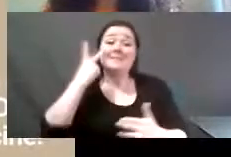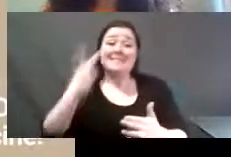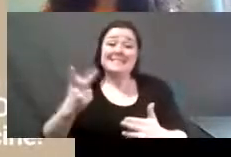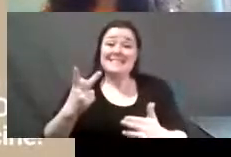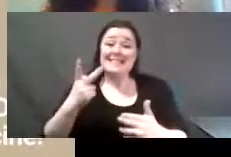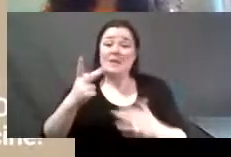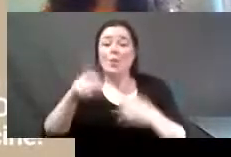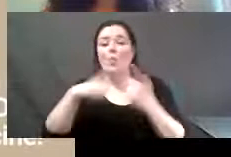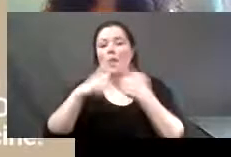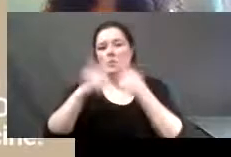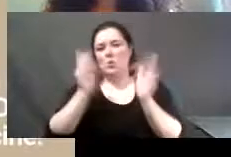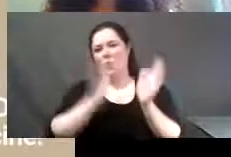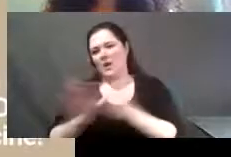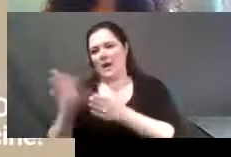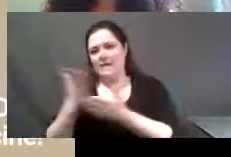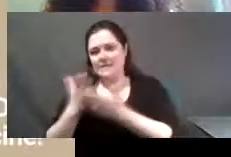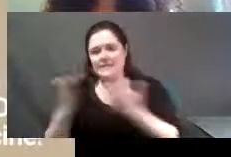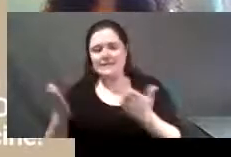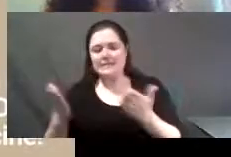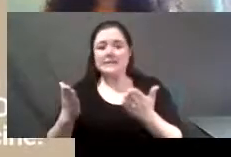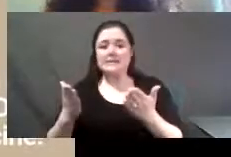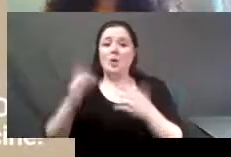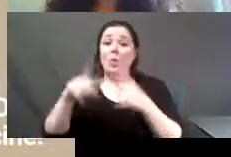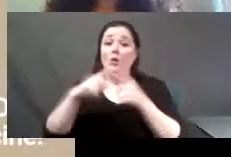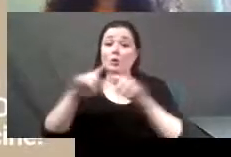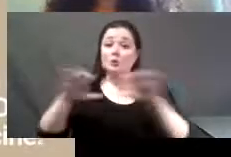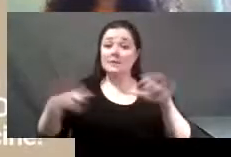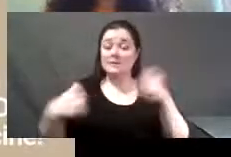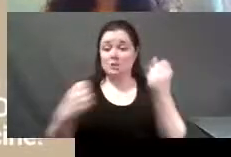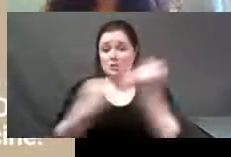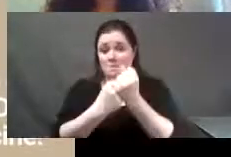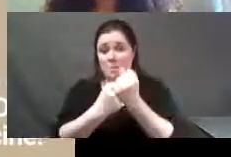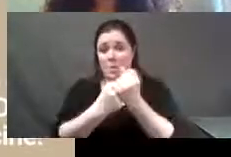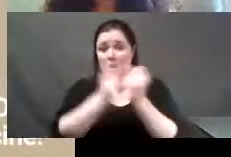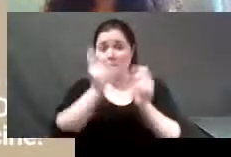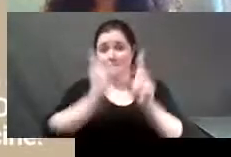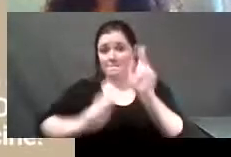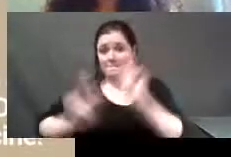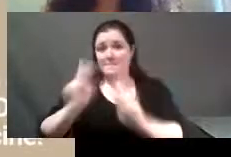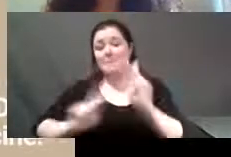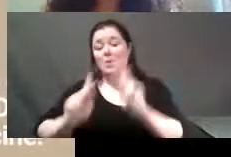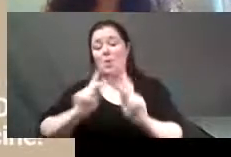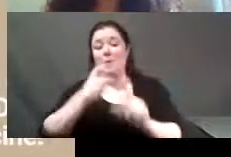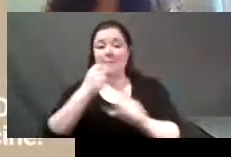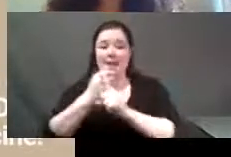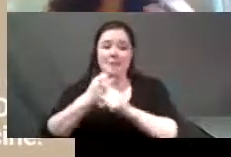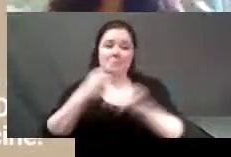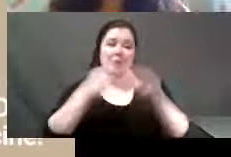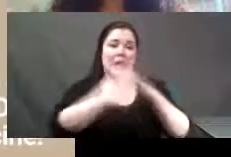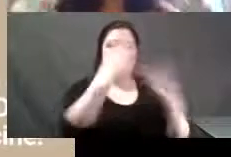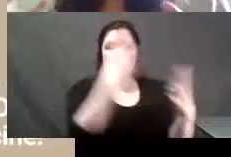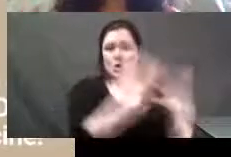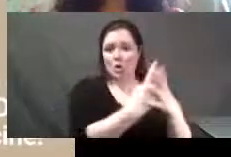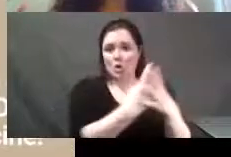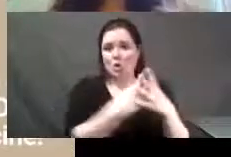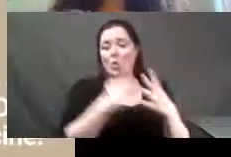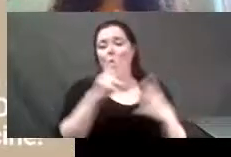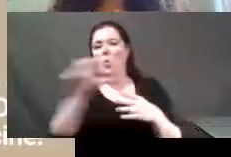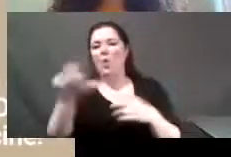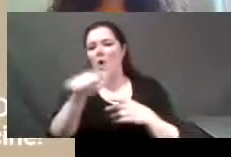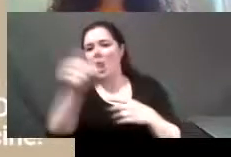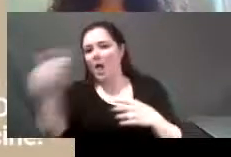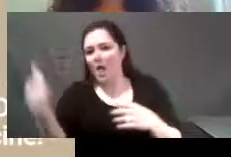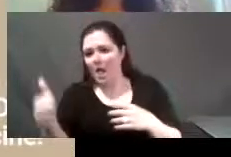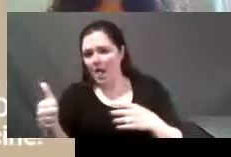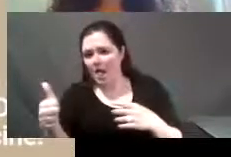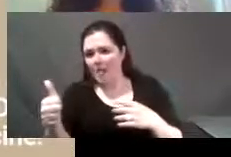if you do things to support individuals impacted by incarceration or other congregate or other known as